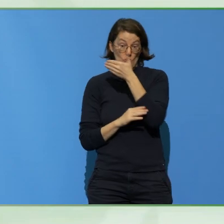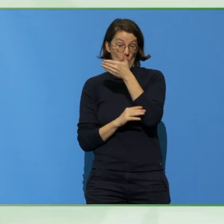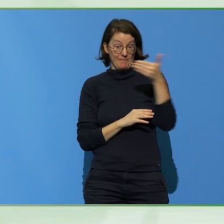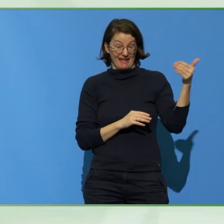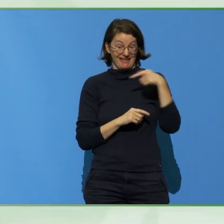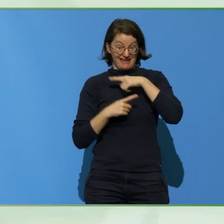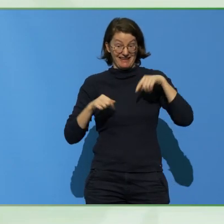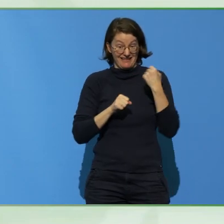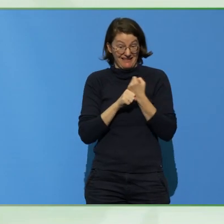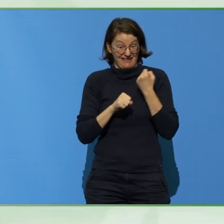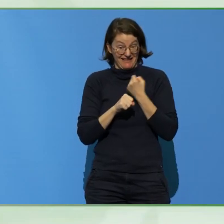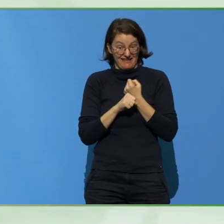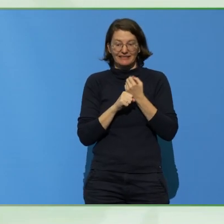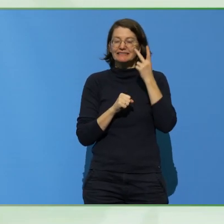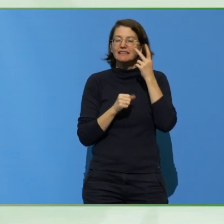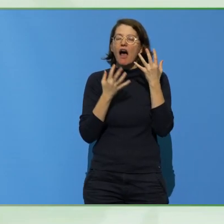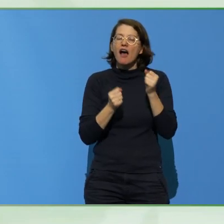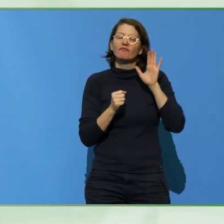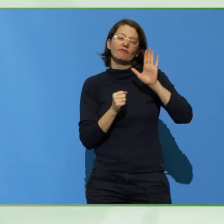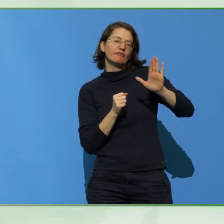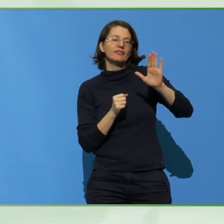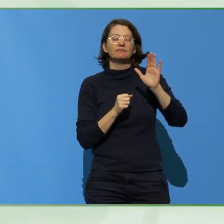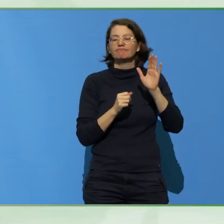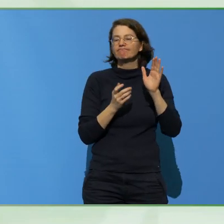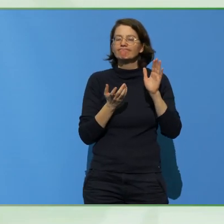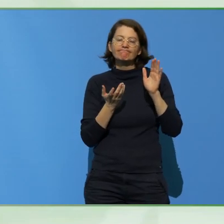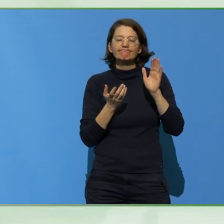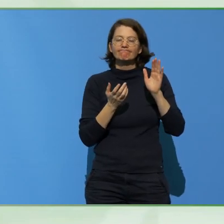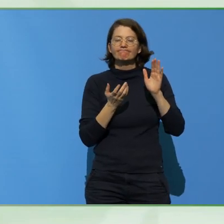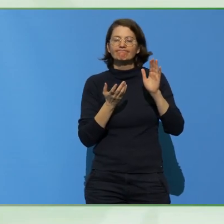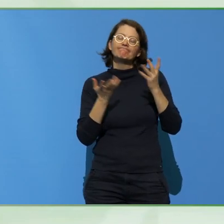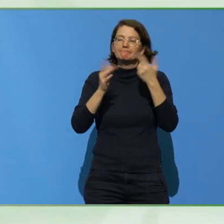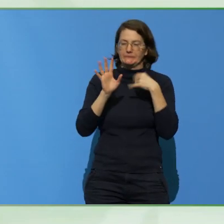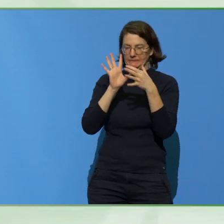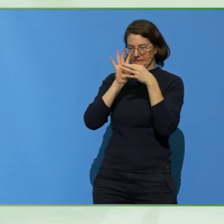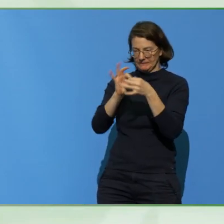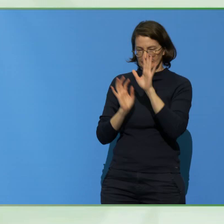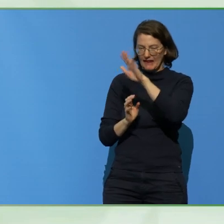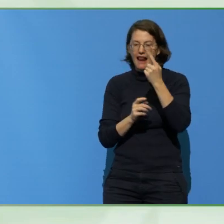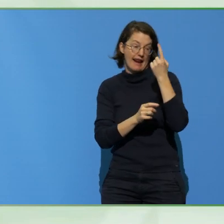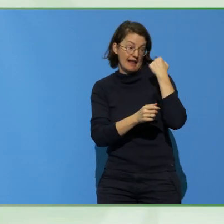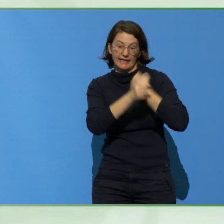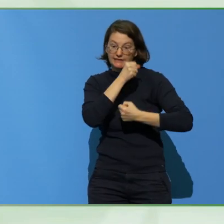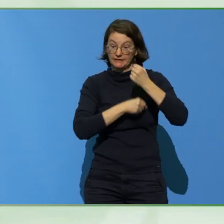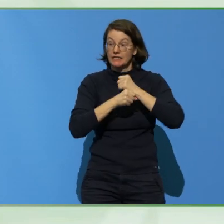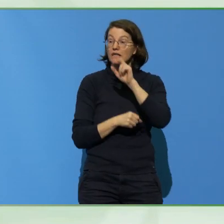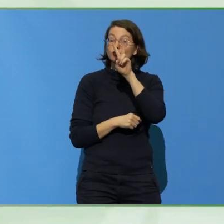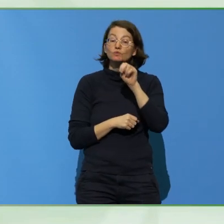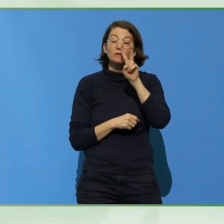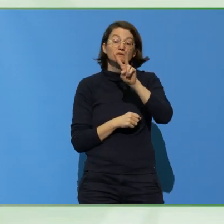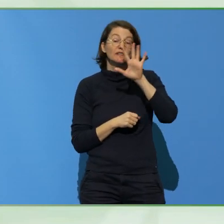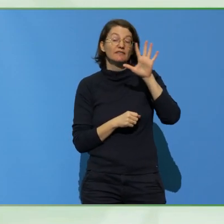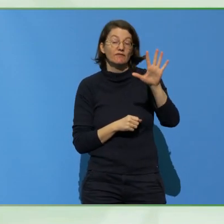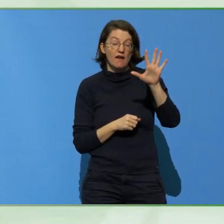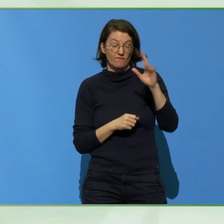2025, our global program had 15 spots. We received more than 200 applications for those 15 spots. Among the companies